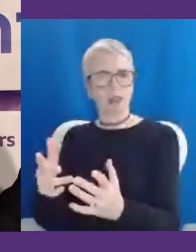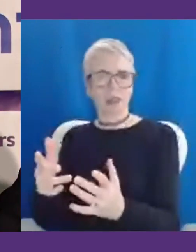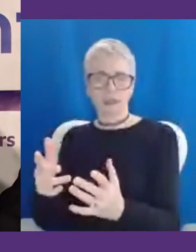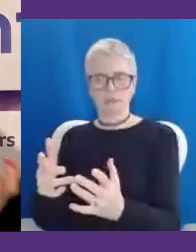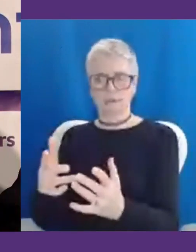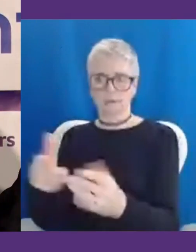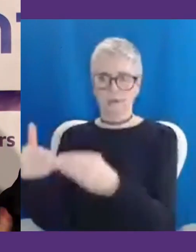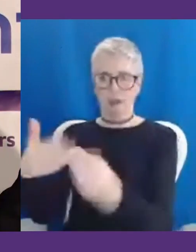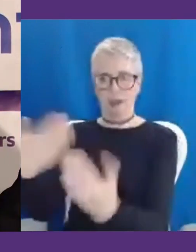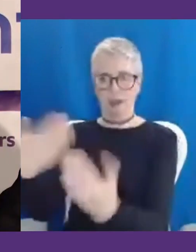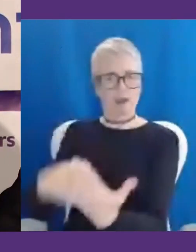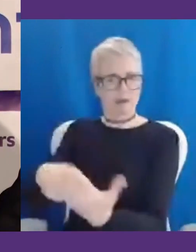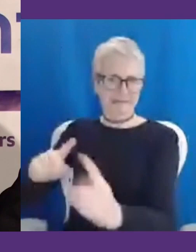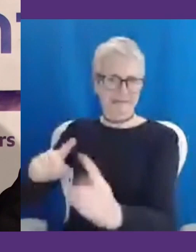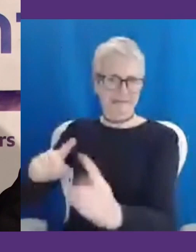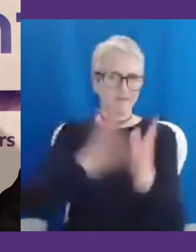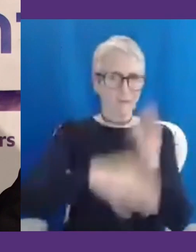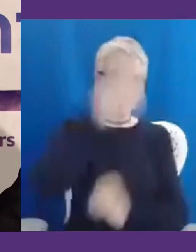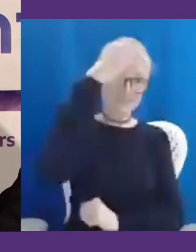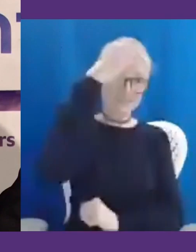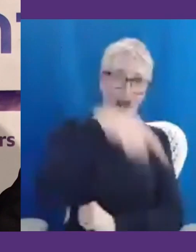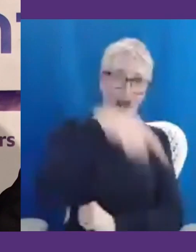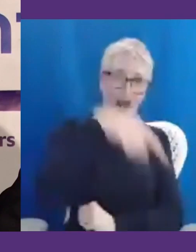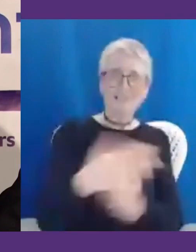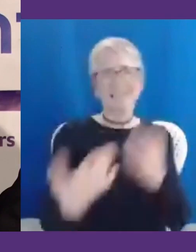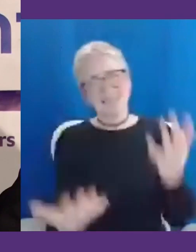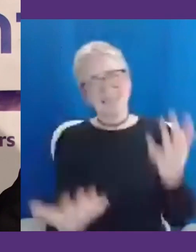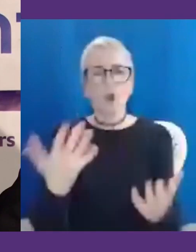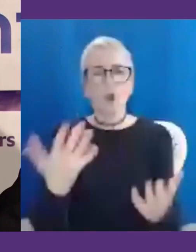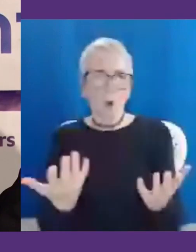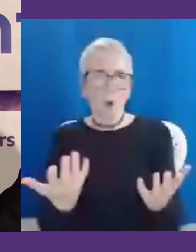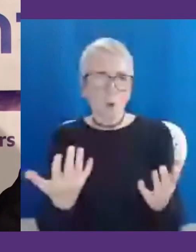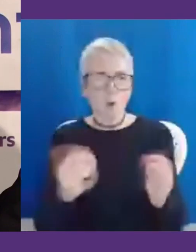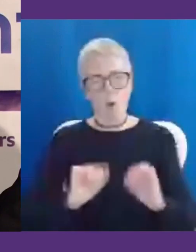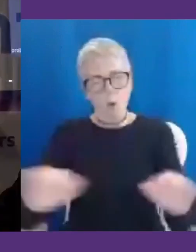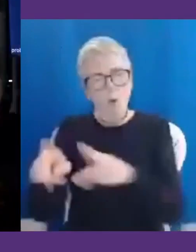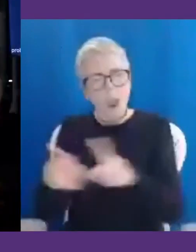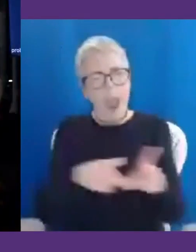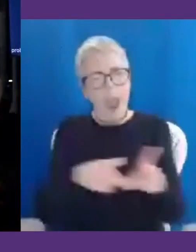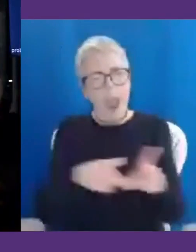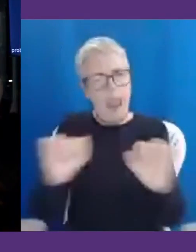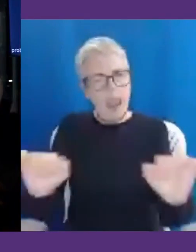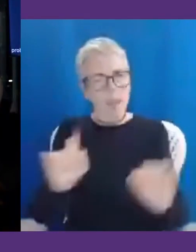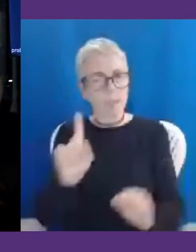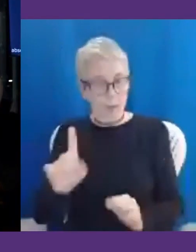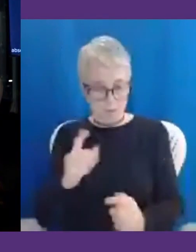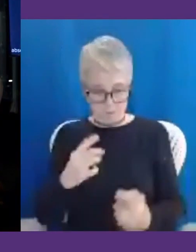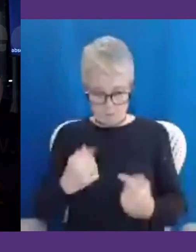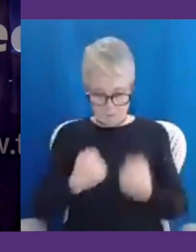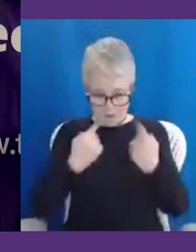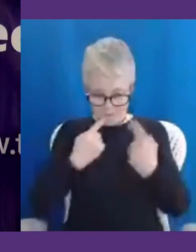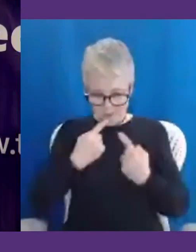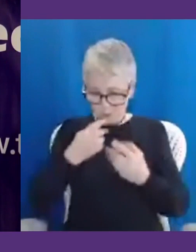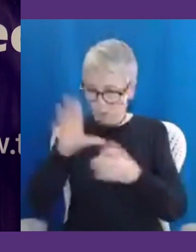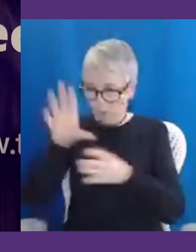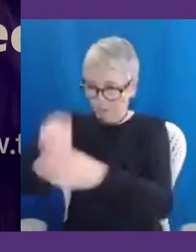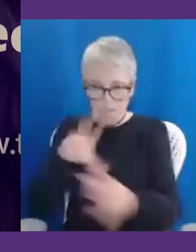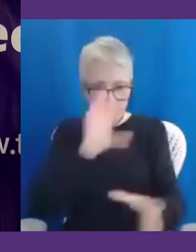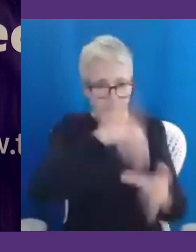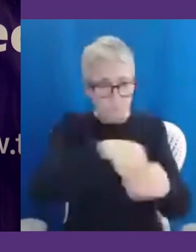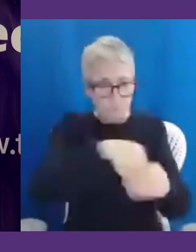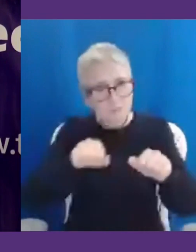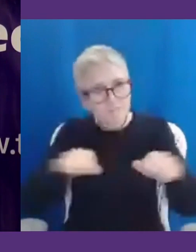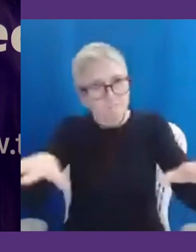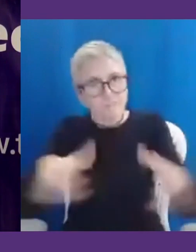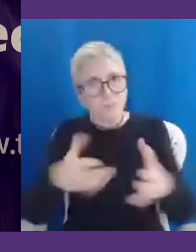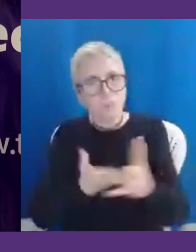into those existing guides. So it's been disseminated in different ways. And a style guide, a journalist is used to using a